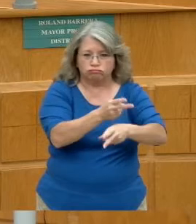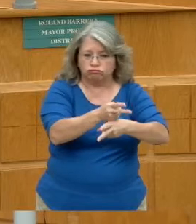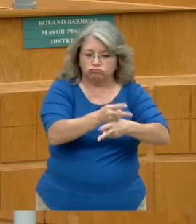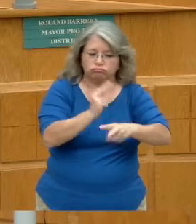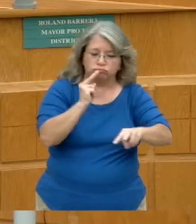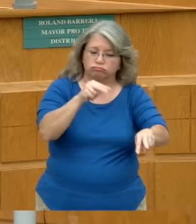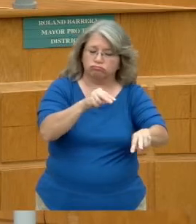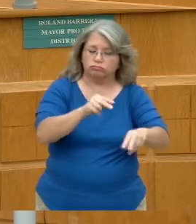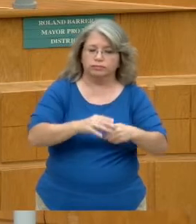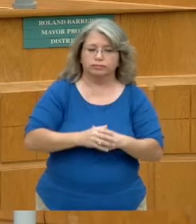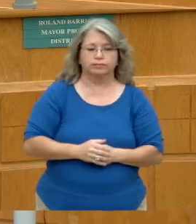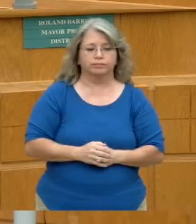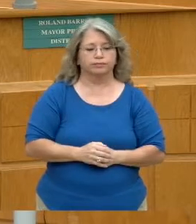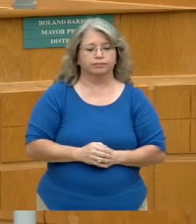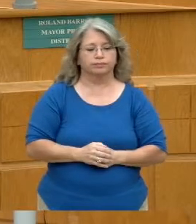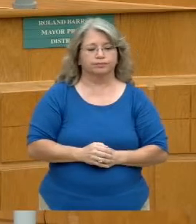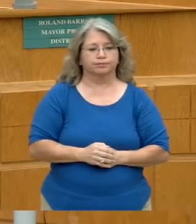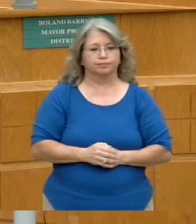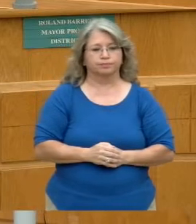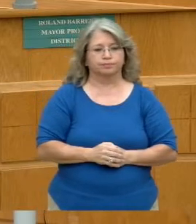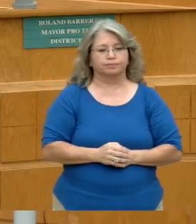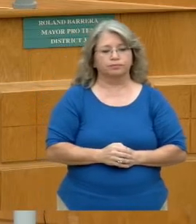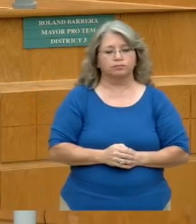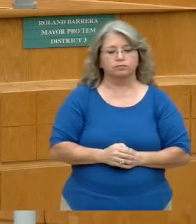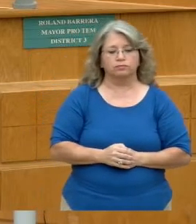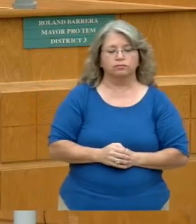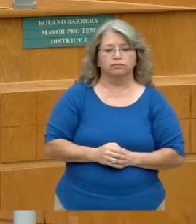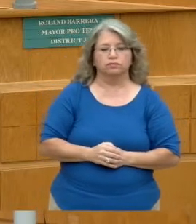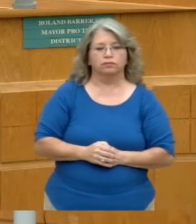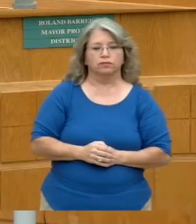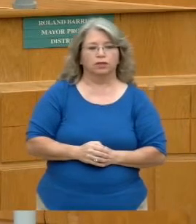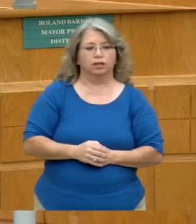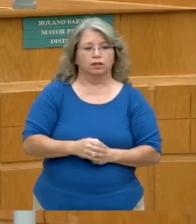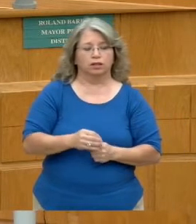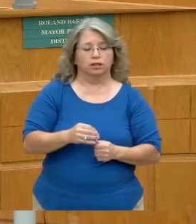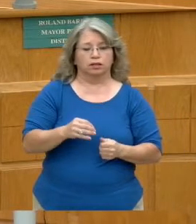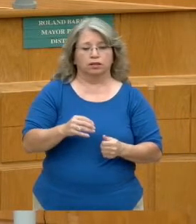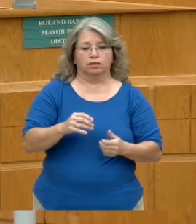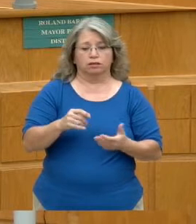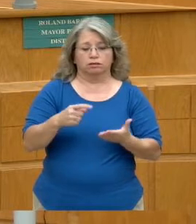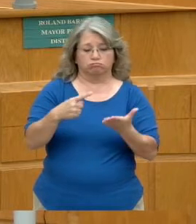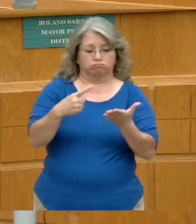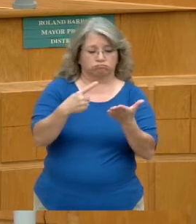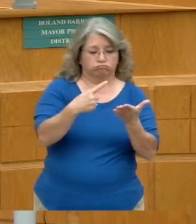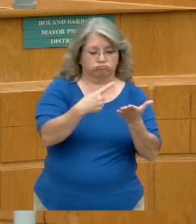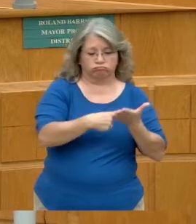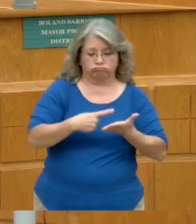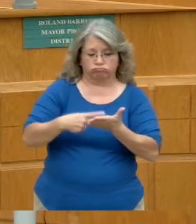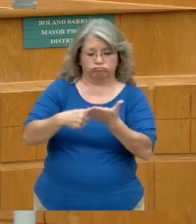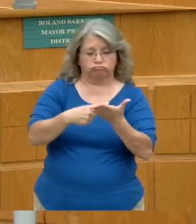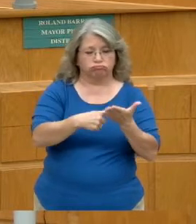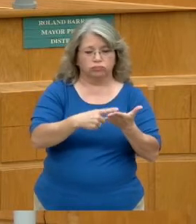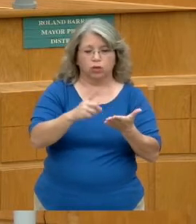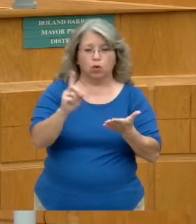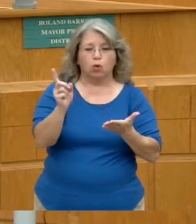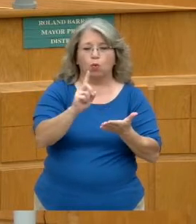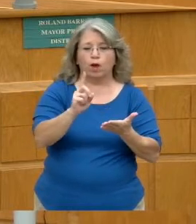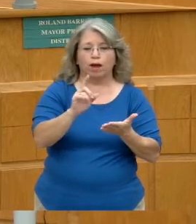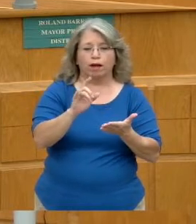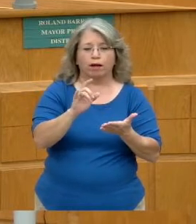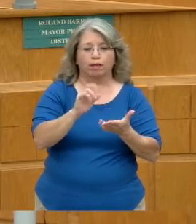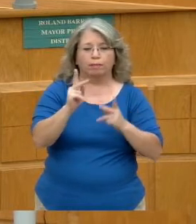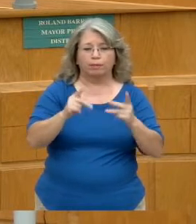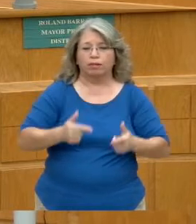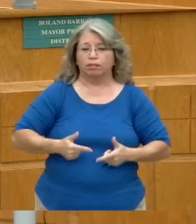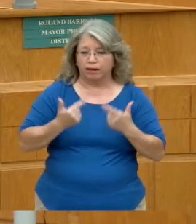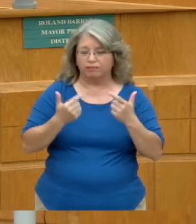And then to talk to you about the location of all these persons that have had COVID and where do they live. The majority